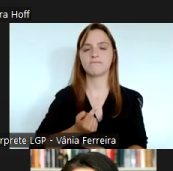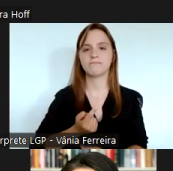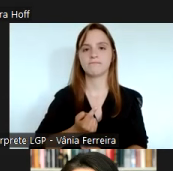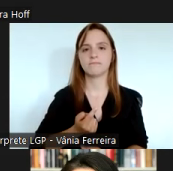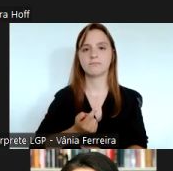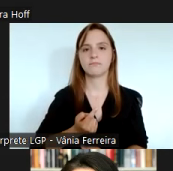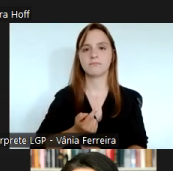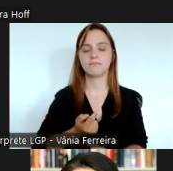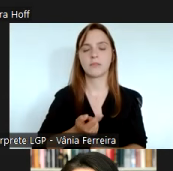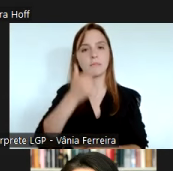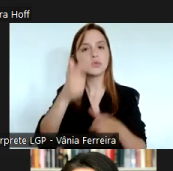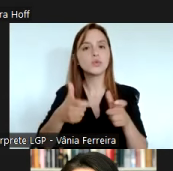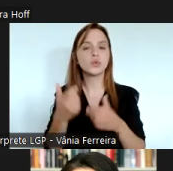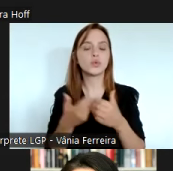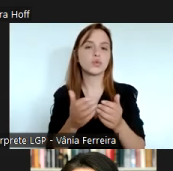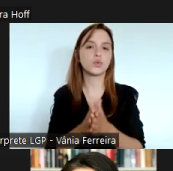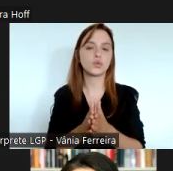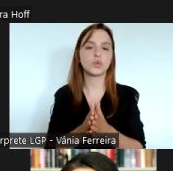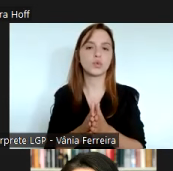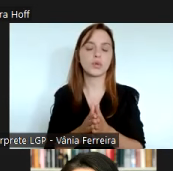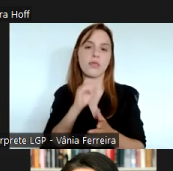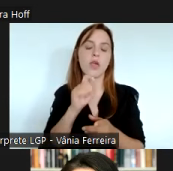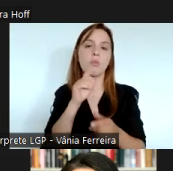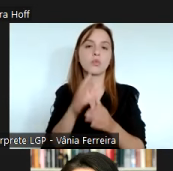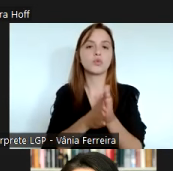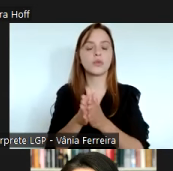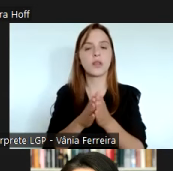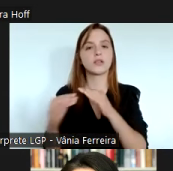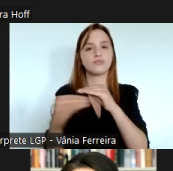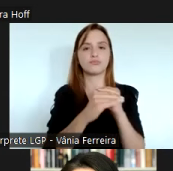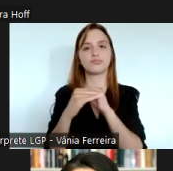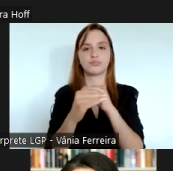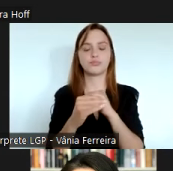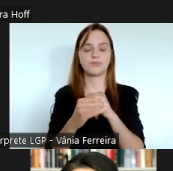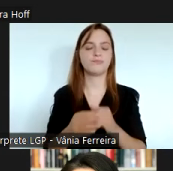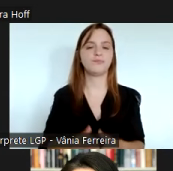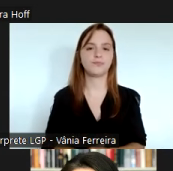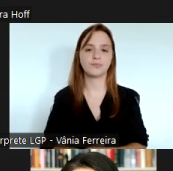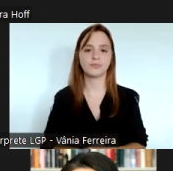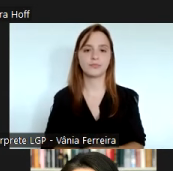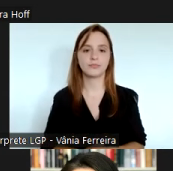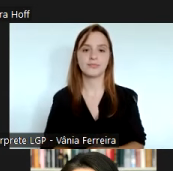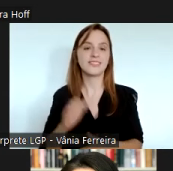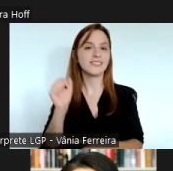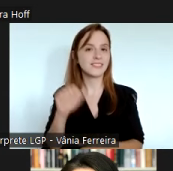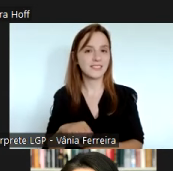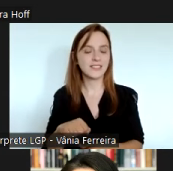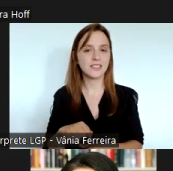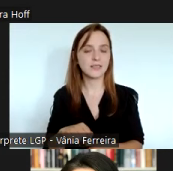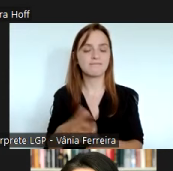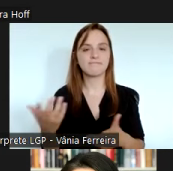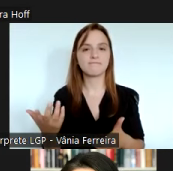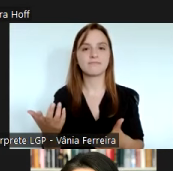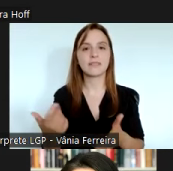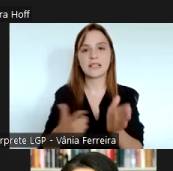allow everybody to have the same chances and possibilities. Yeah, firstly, democracy at